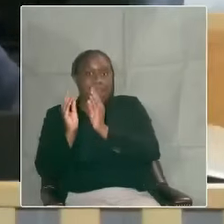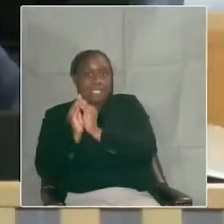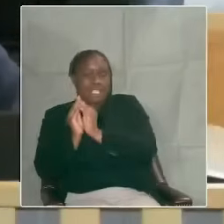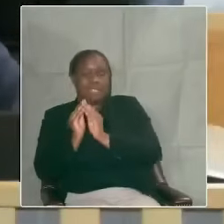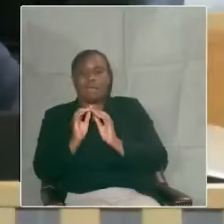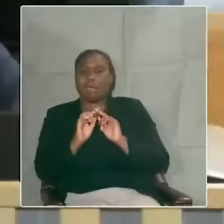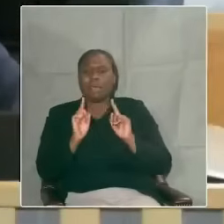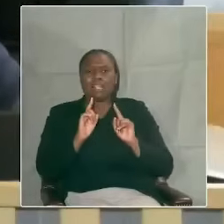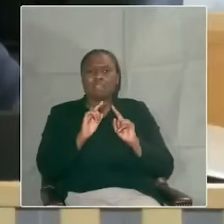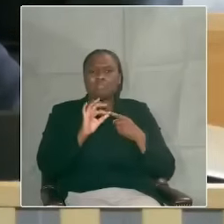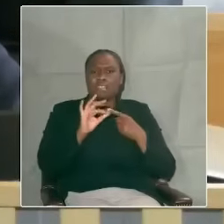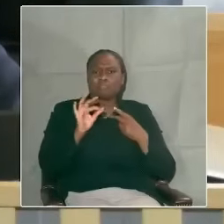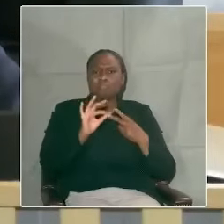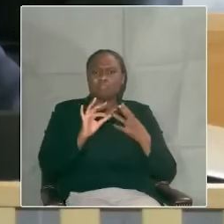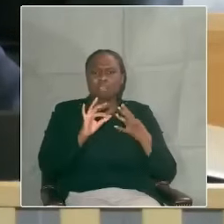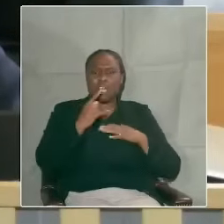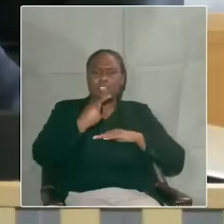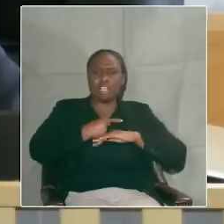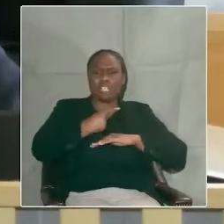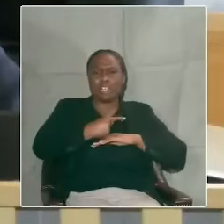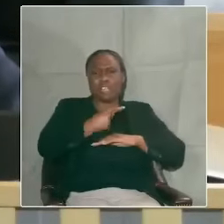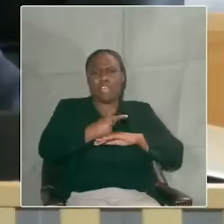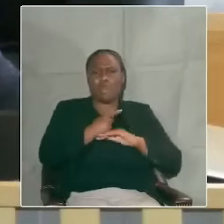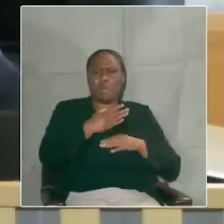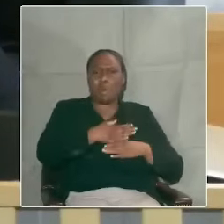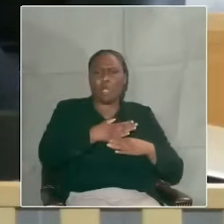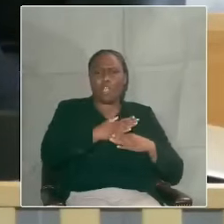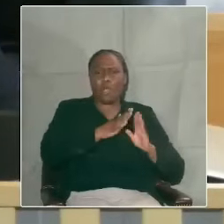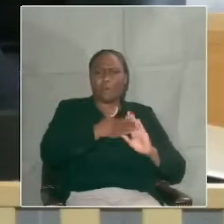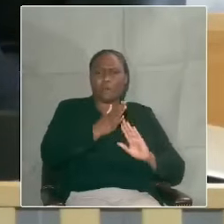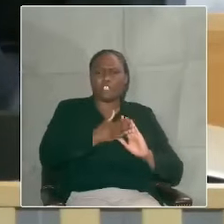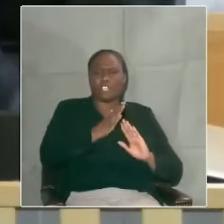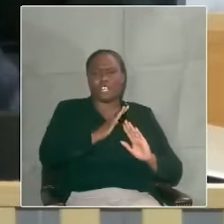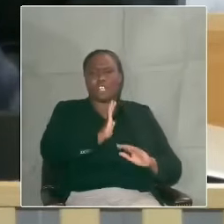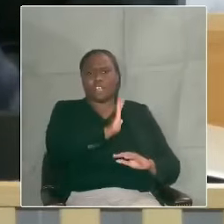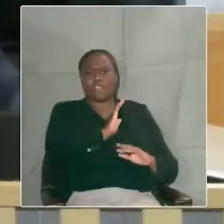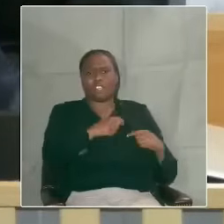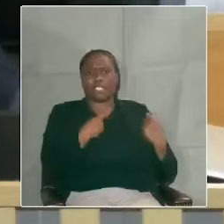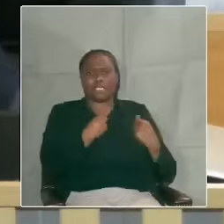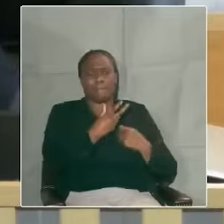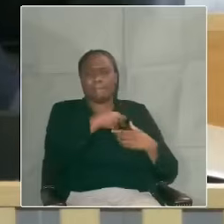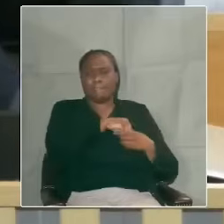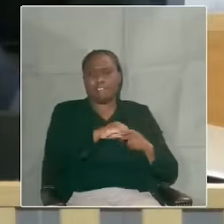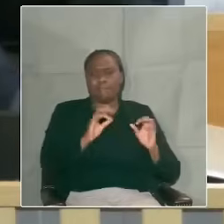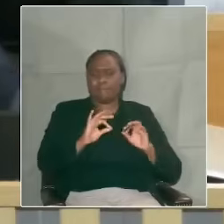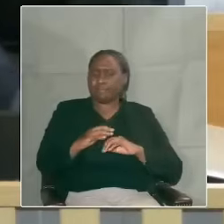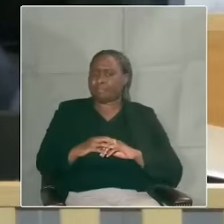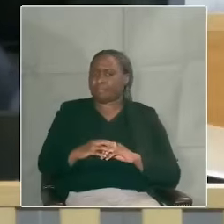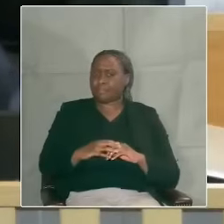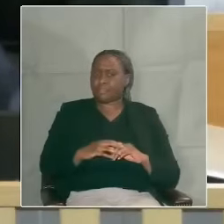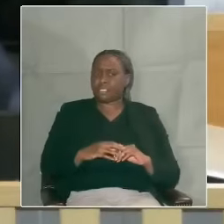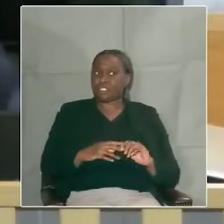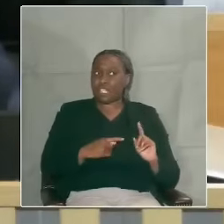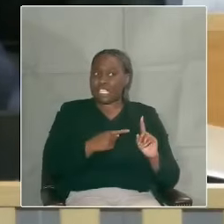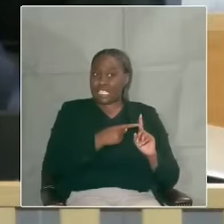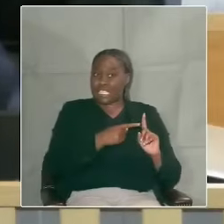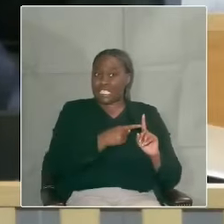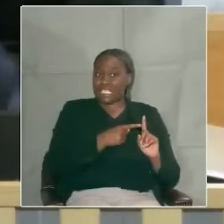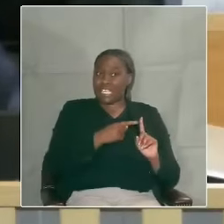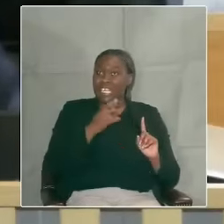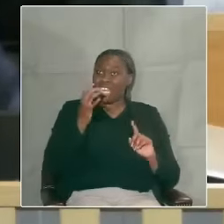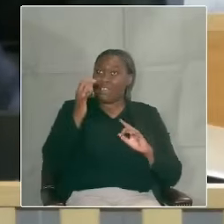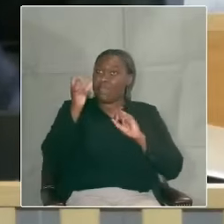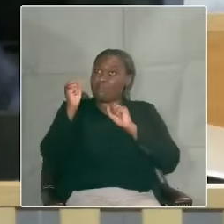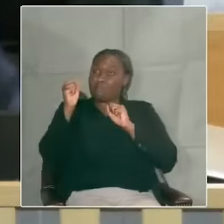involved. So, according to you, would he have been in a position to brief the minister? If he had